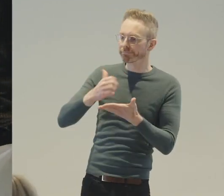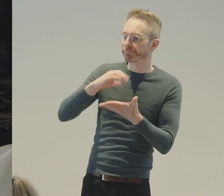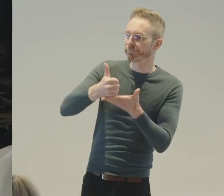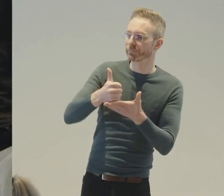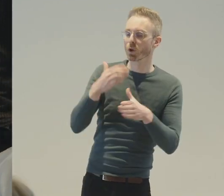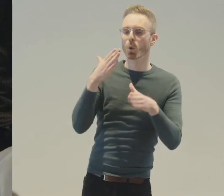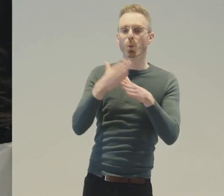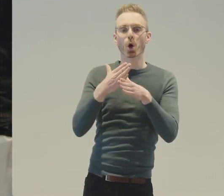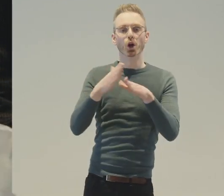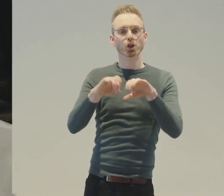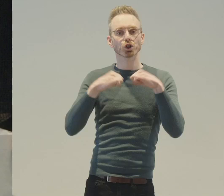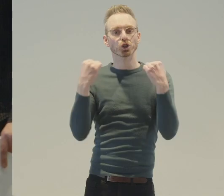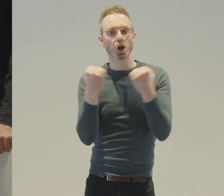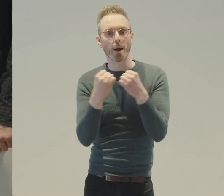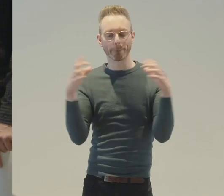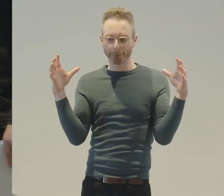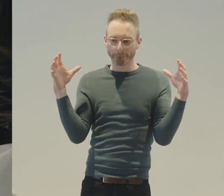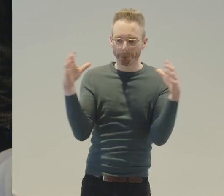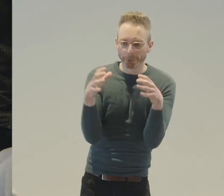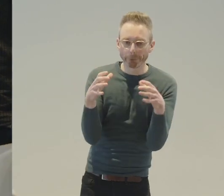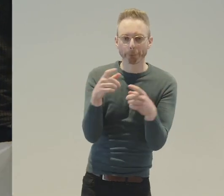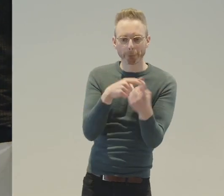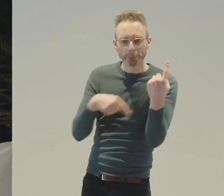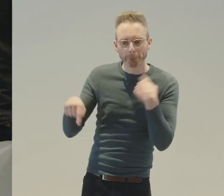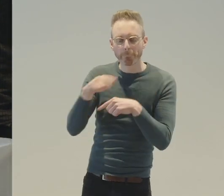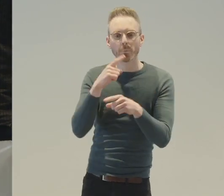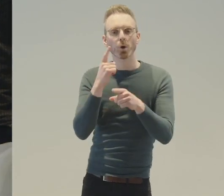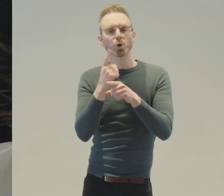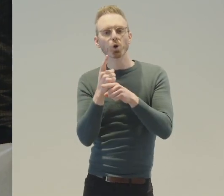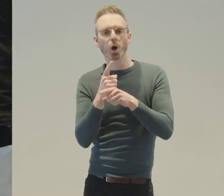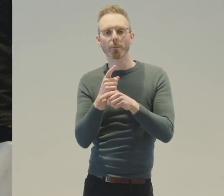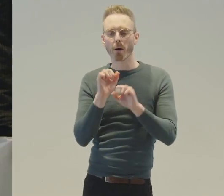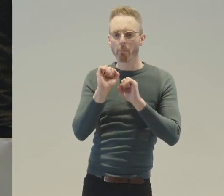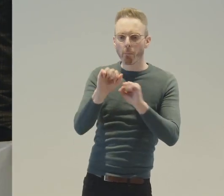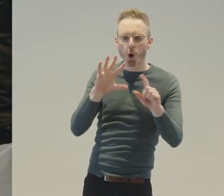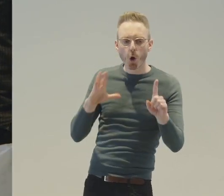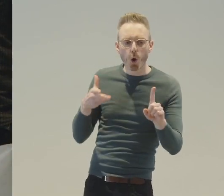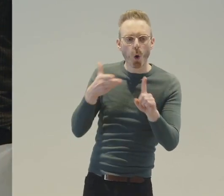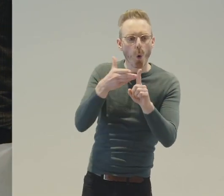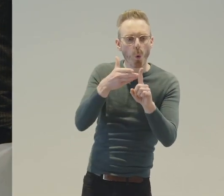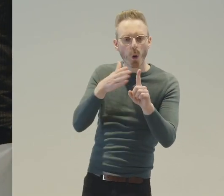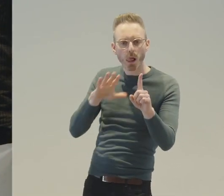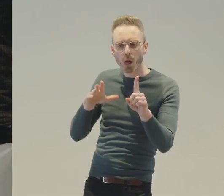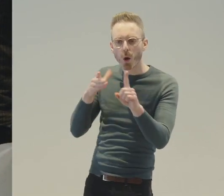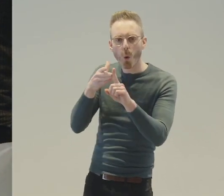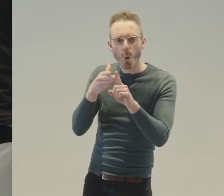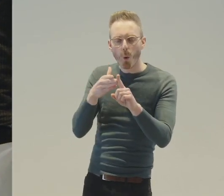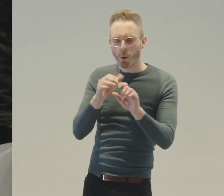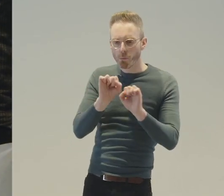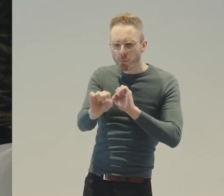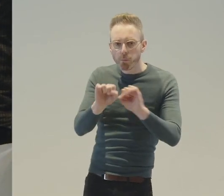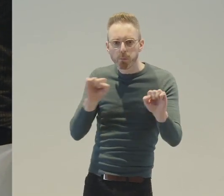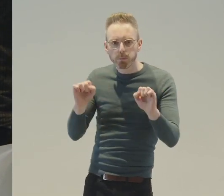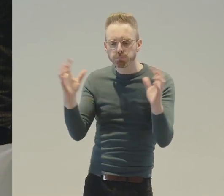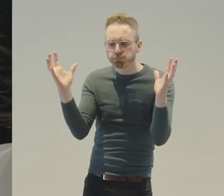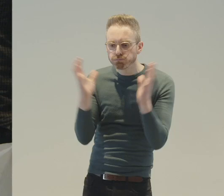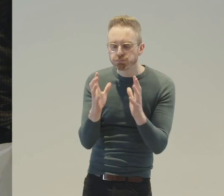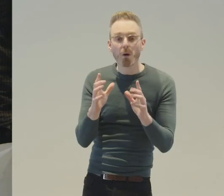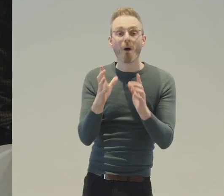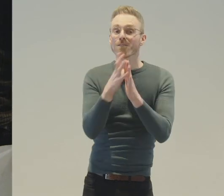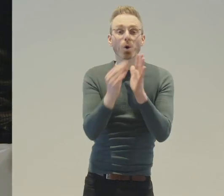small goals, which basically, for example, making a cup of